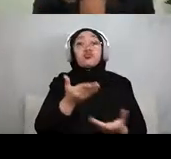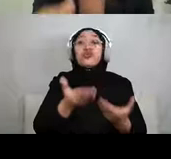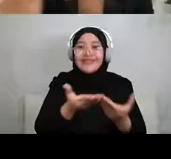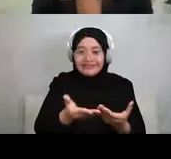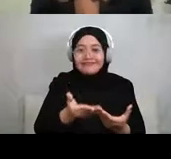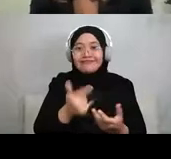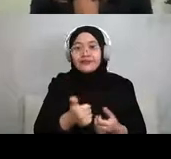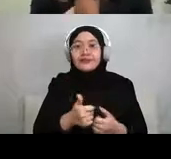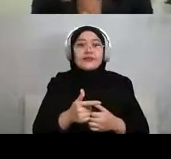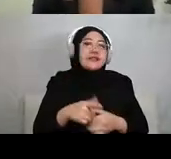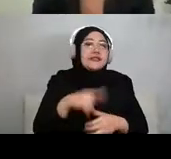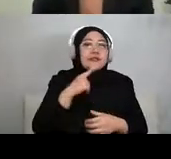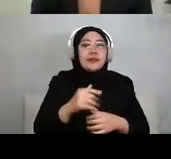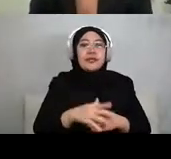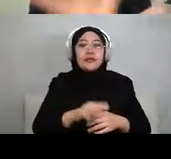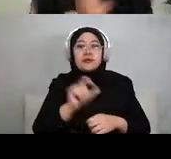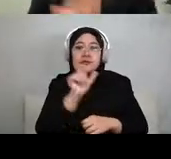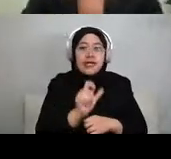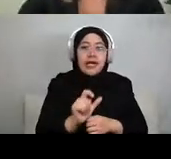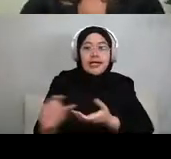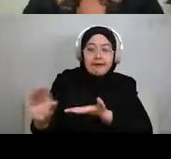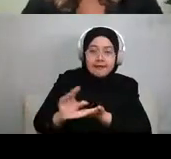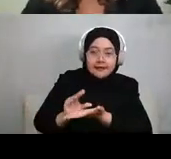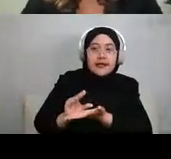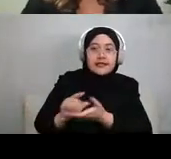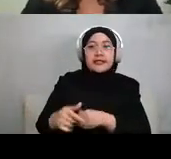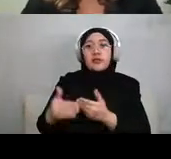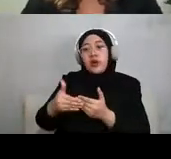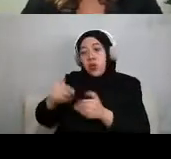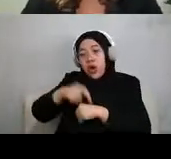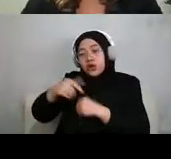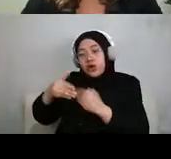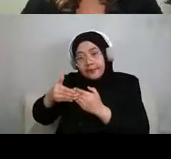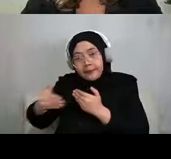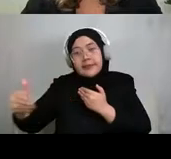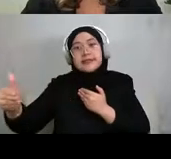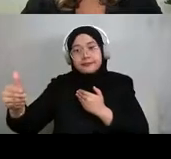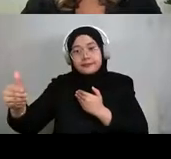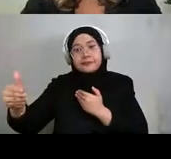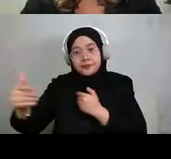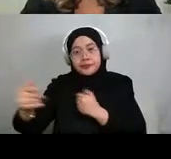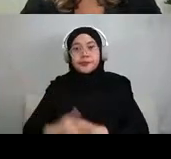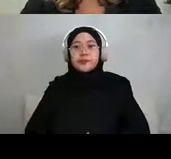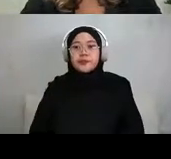think in a longer term, then this would be the ideal model for the transition. You can go.